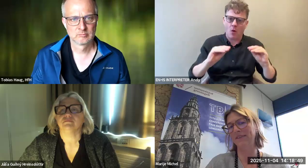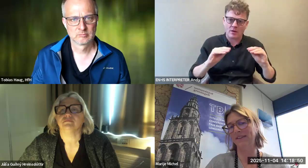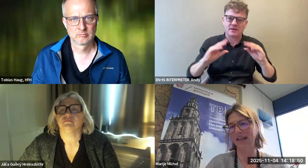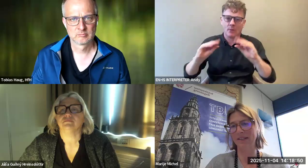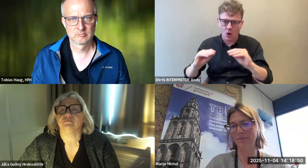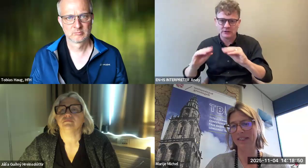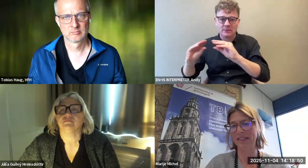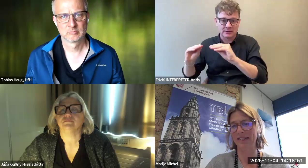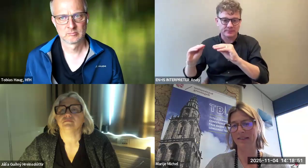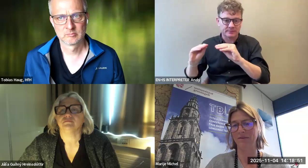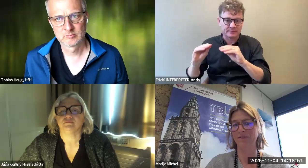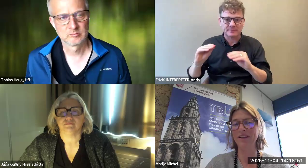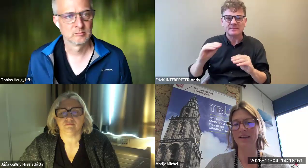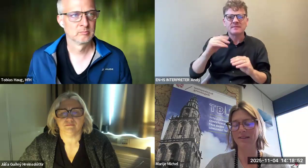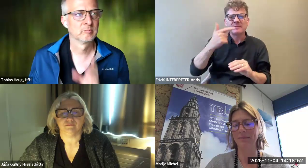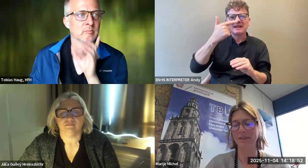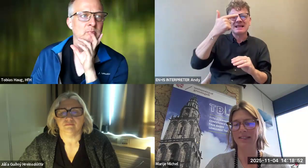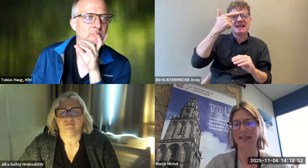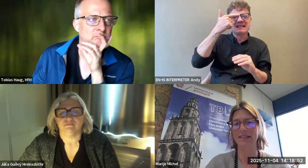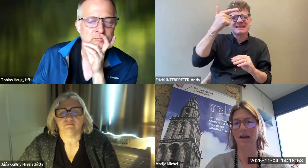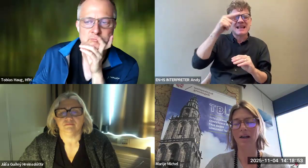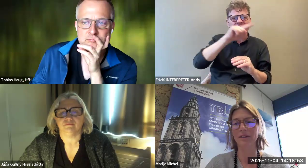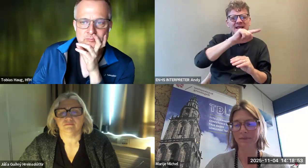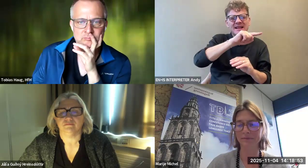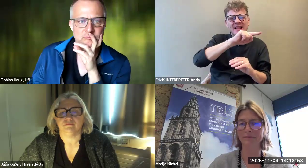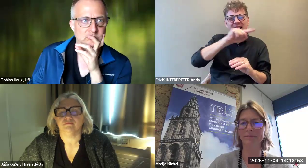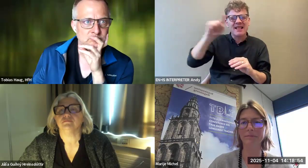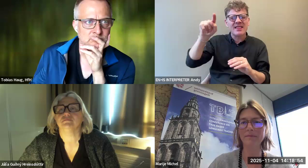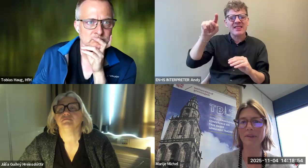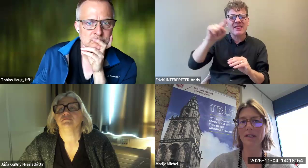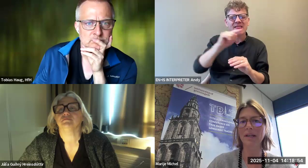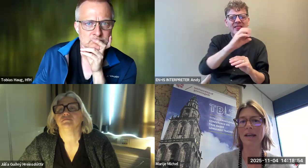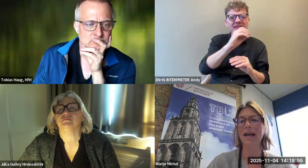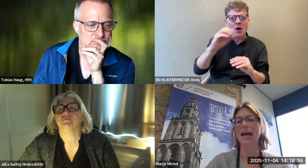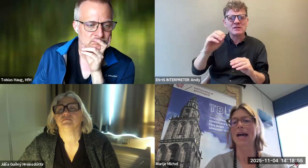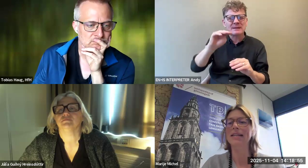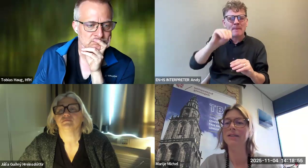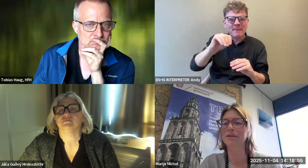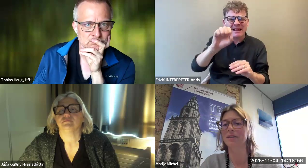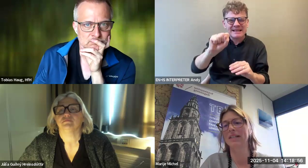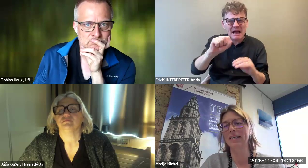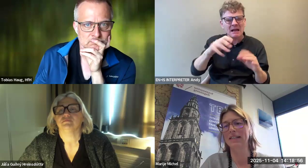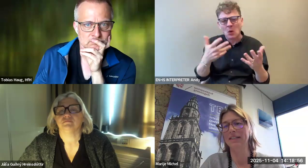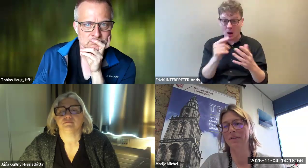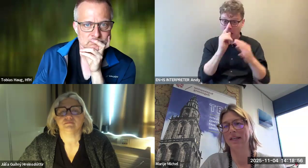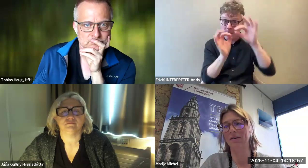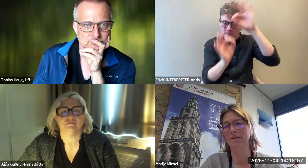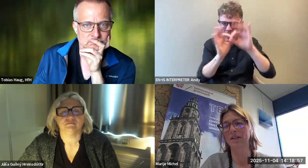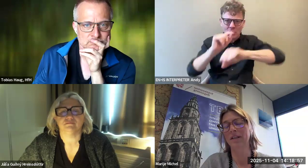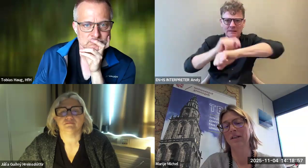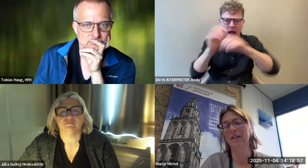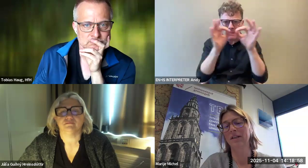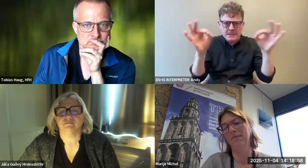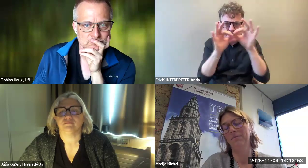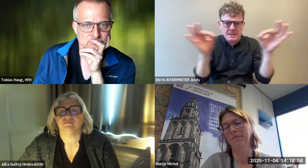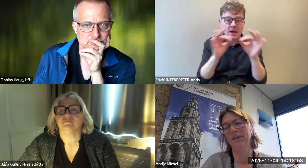was 7,000 milliseconds or 3,000 milliseconds long. And it also takes into